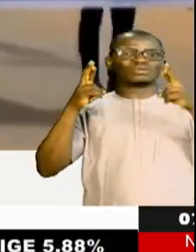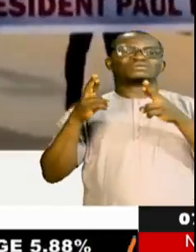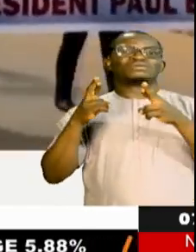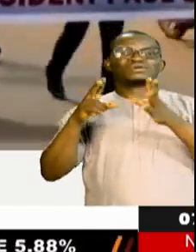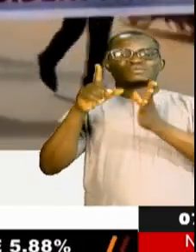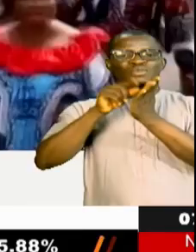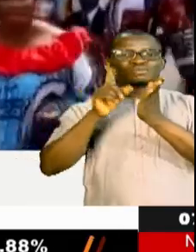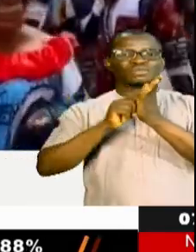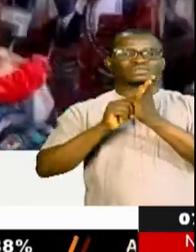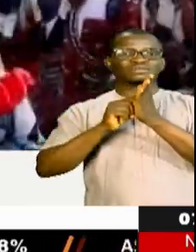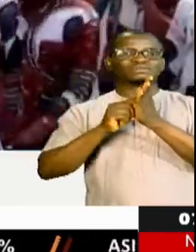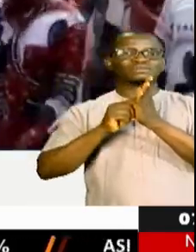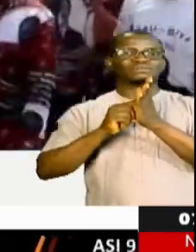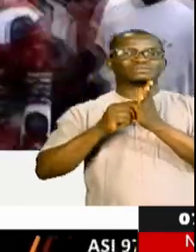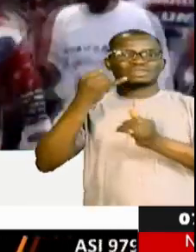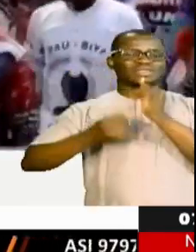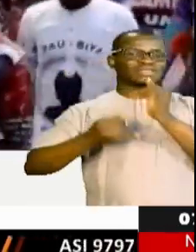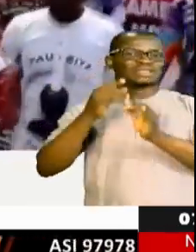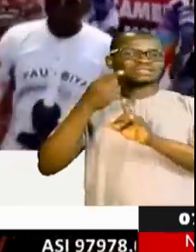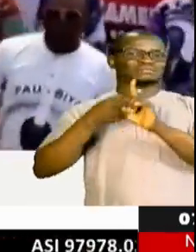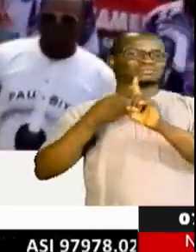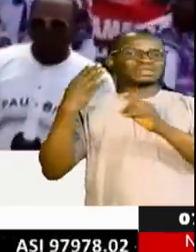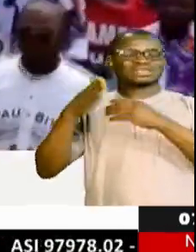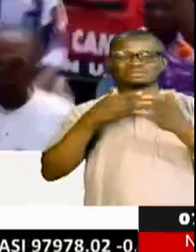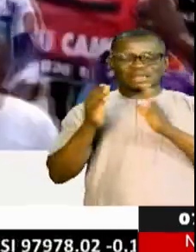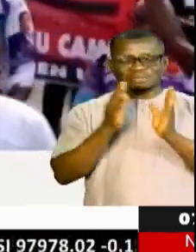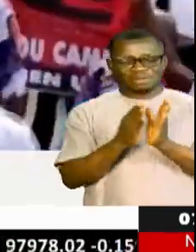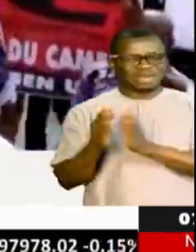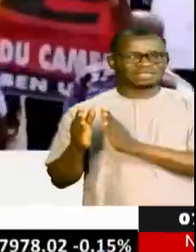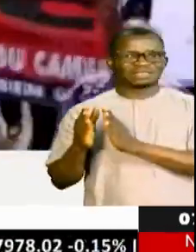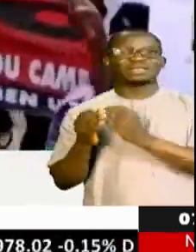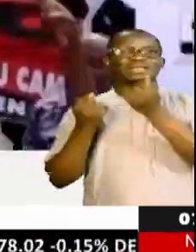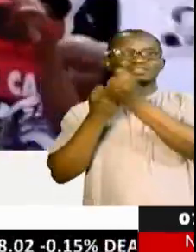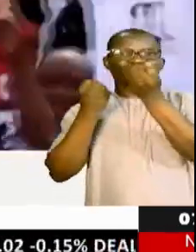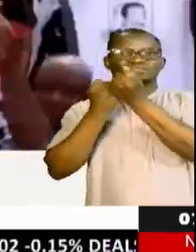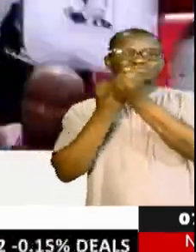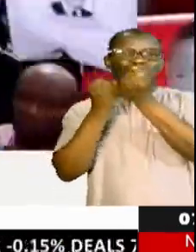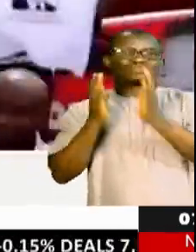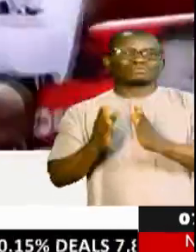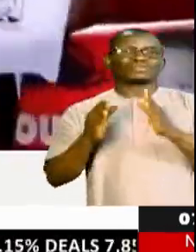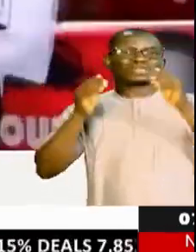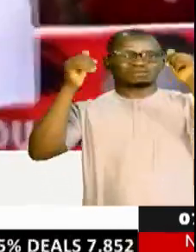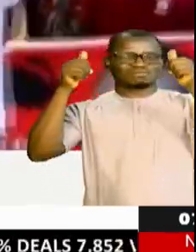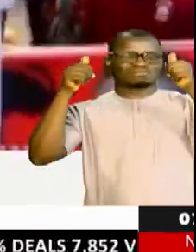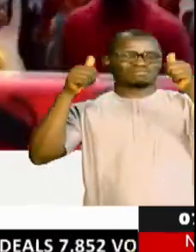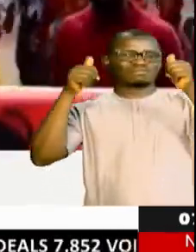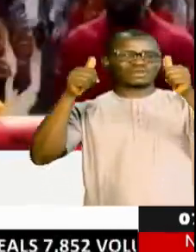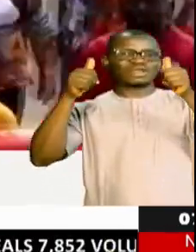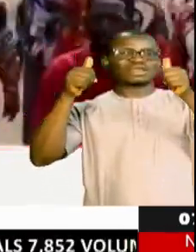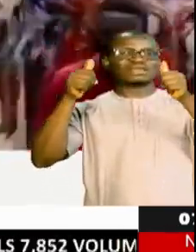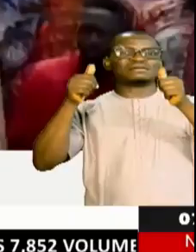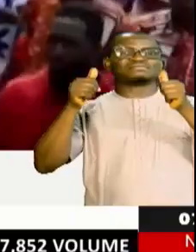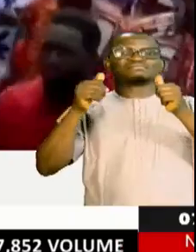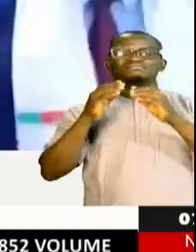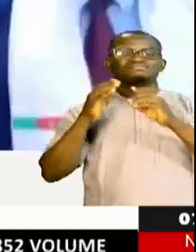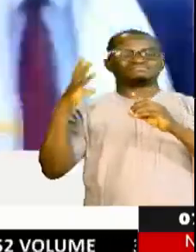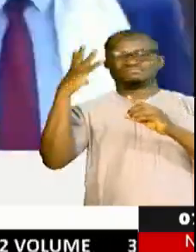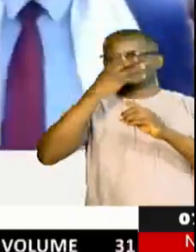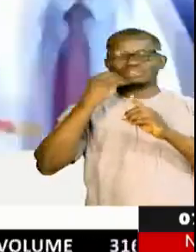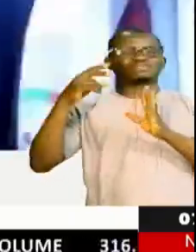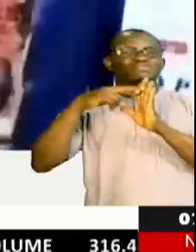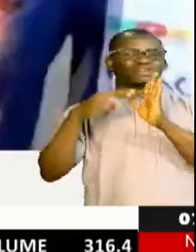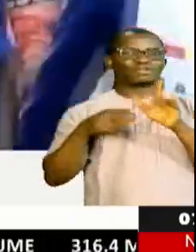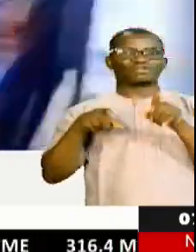Published late last month as part of the preparations, the supporters praised Biya's fantastic record and called for